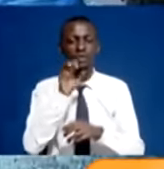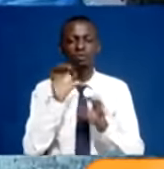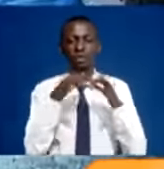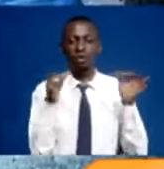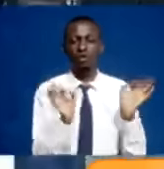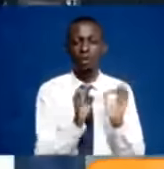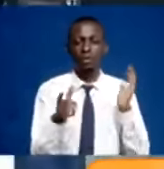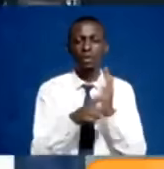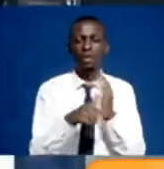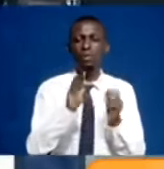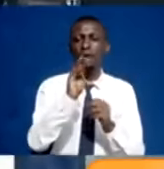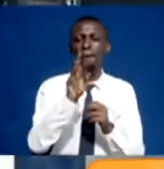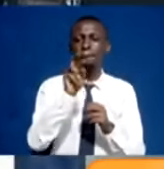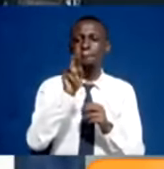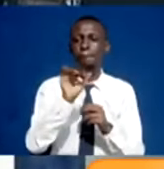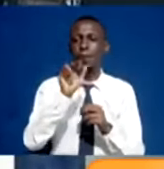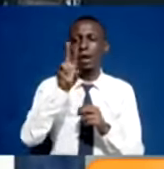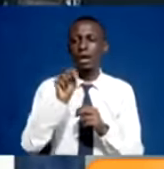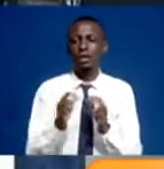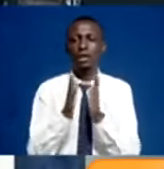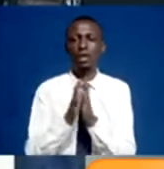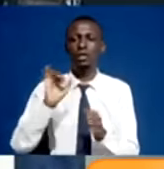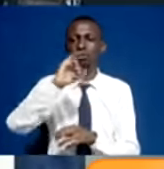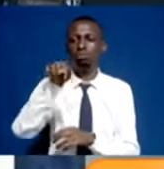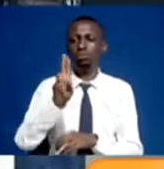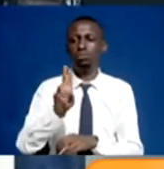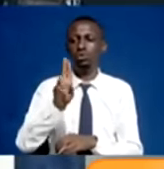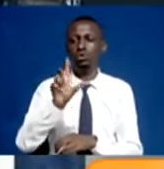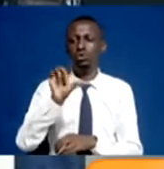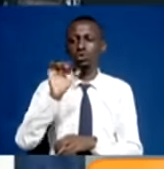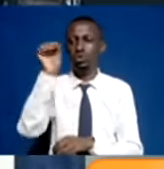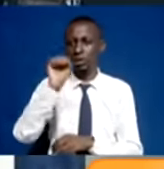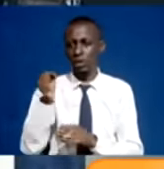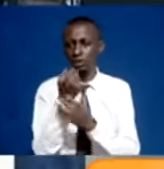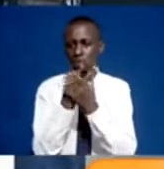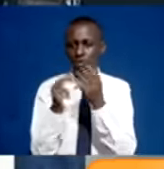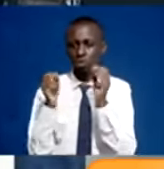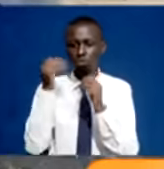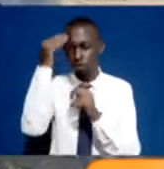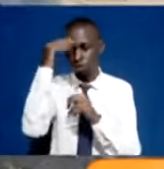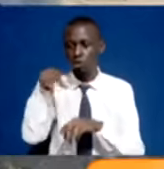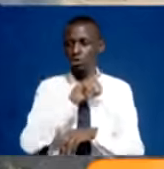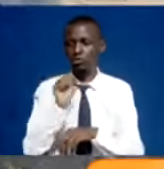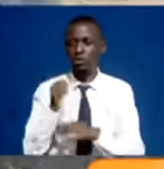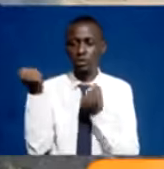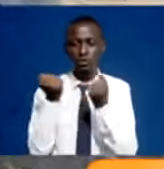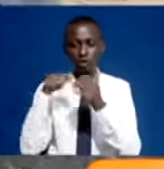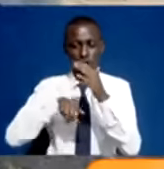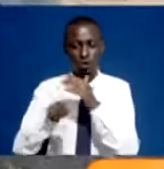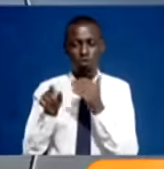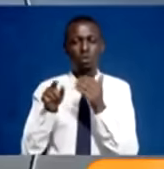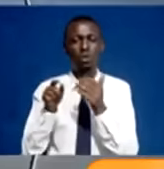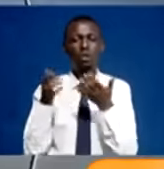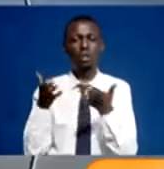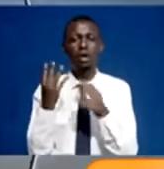Julius Mwangi. The duo have been positively identified among the four who were in this vehicle when it came under a hail of